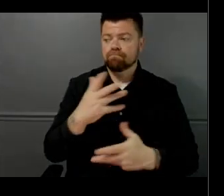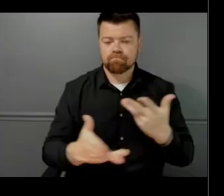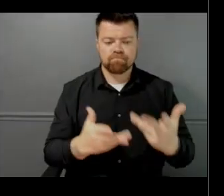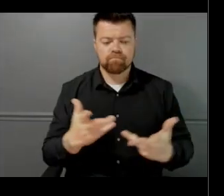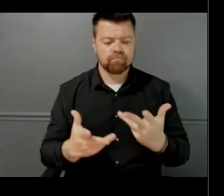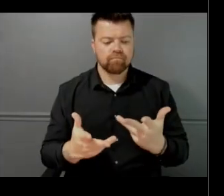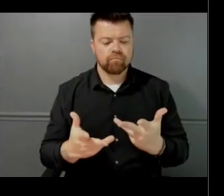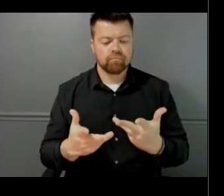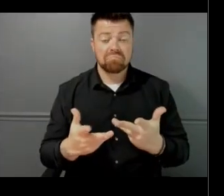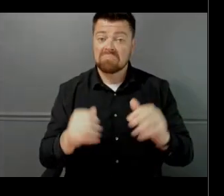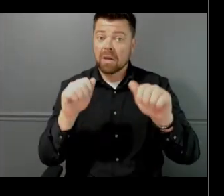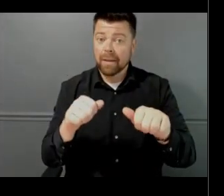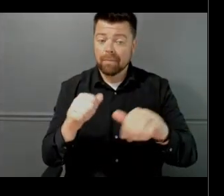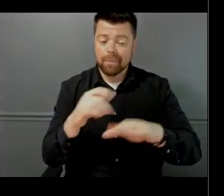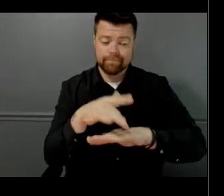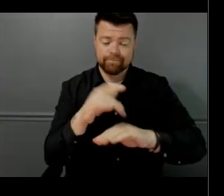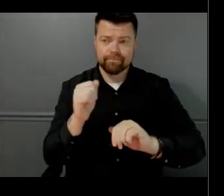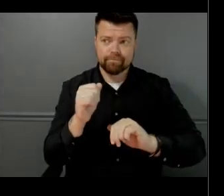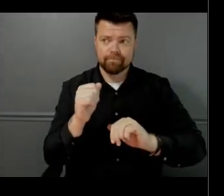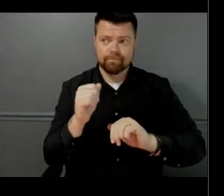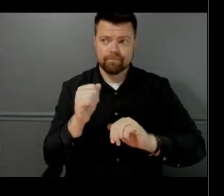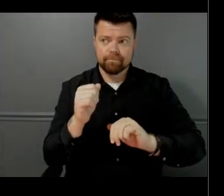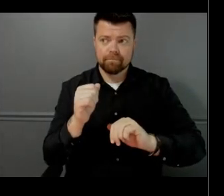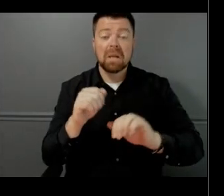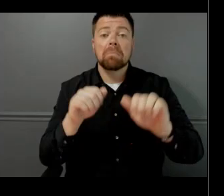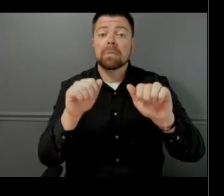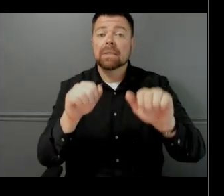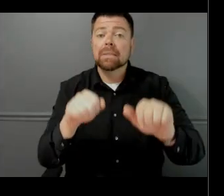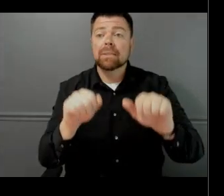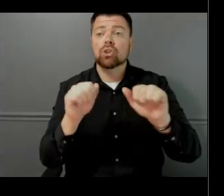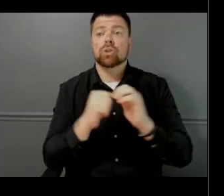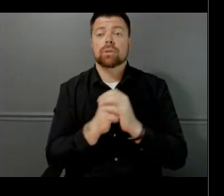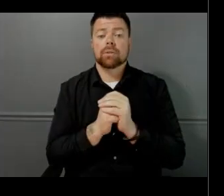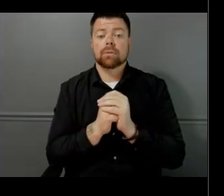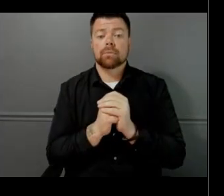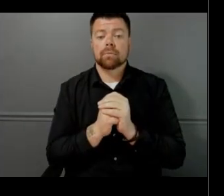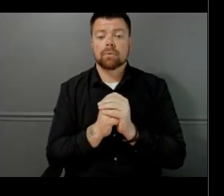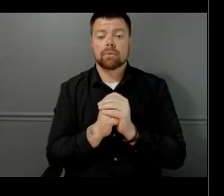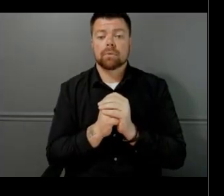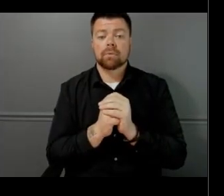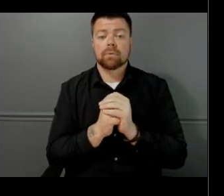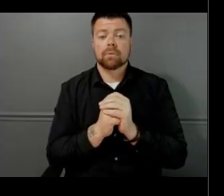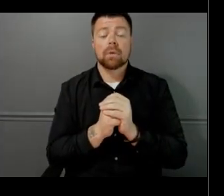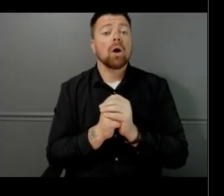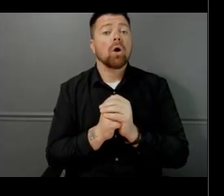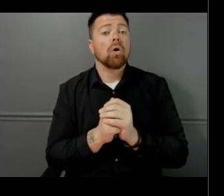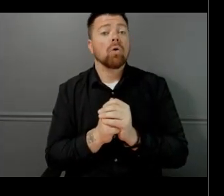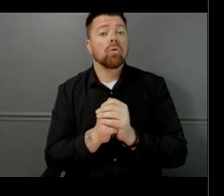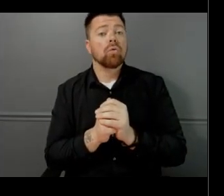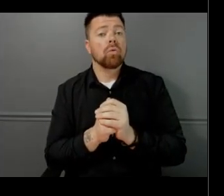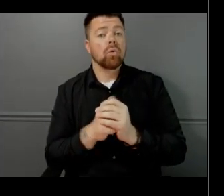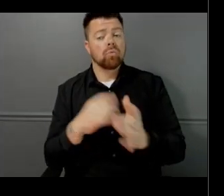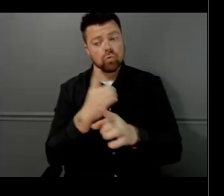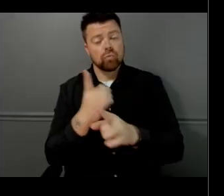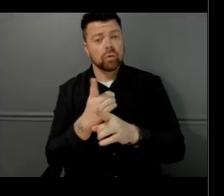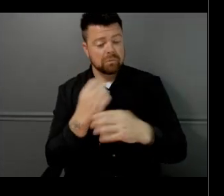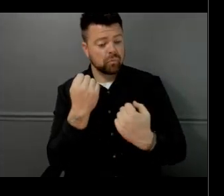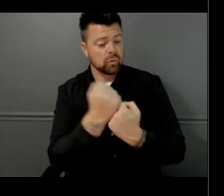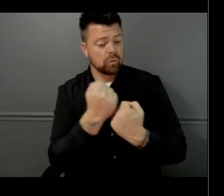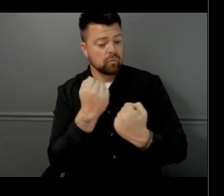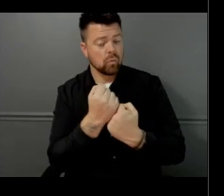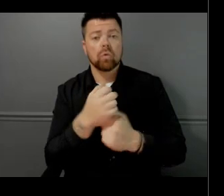this could be addressed through potentially a reasonable accommodation or modification of the premise,